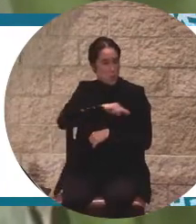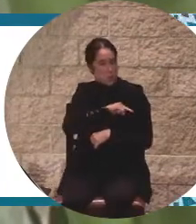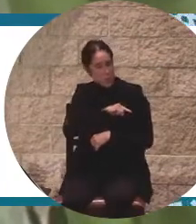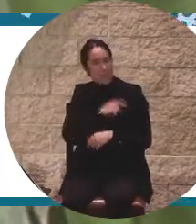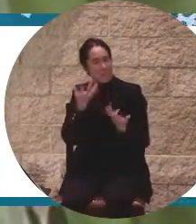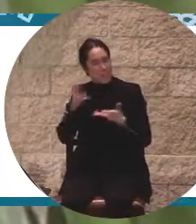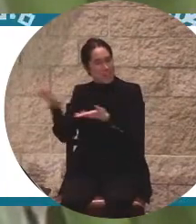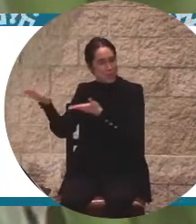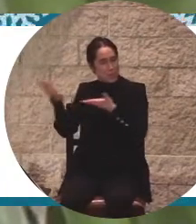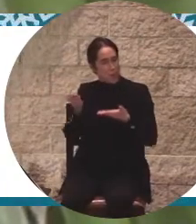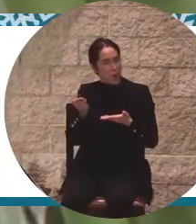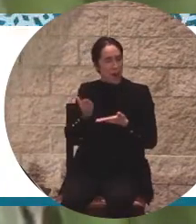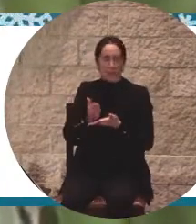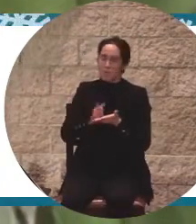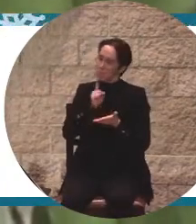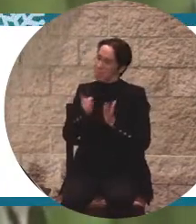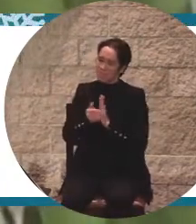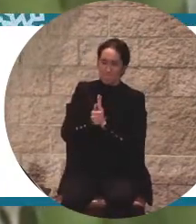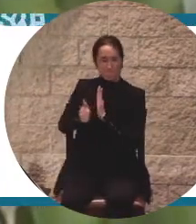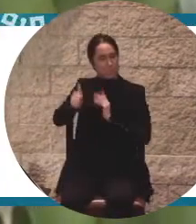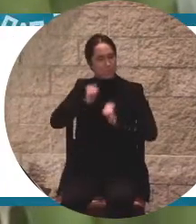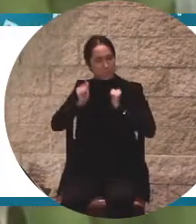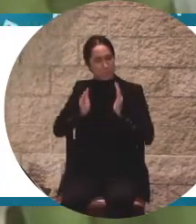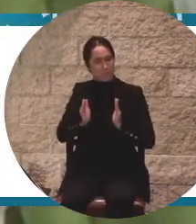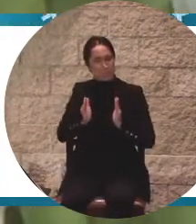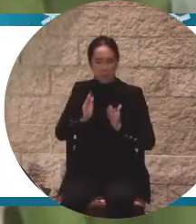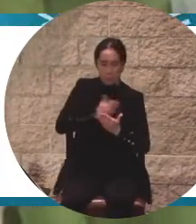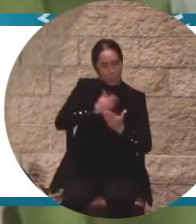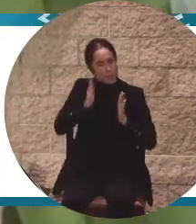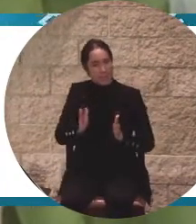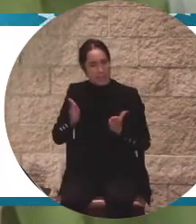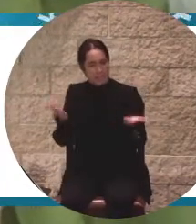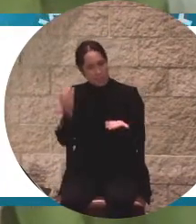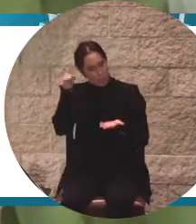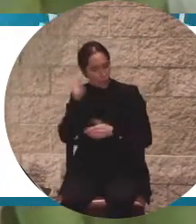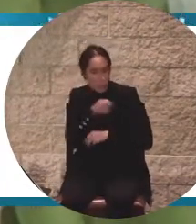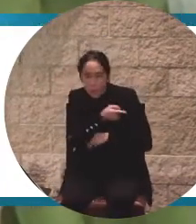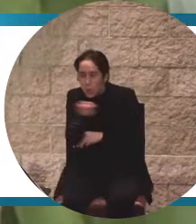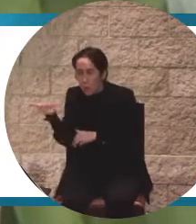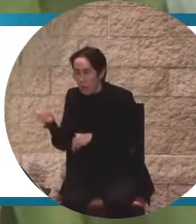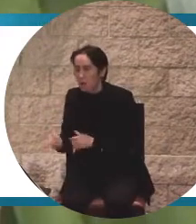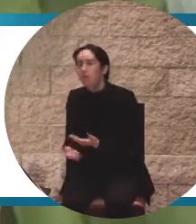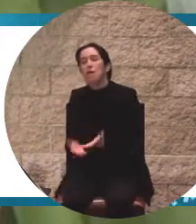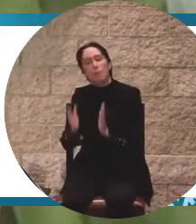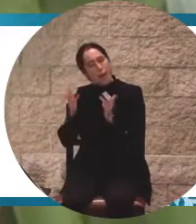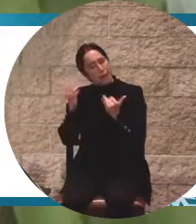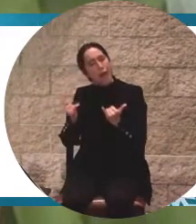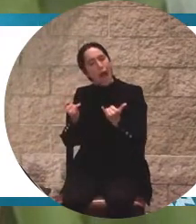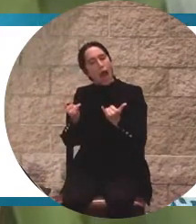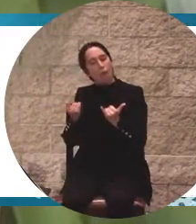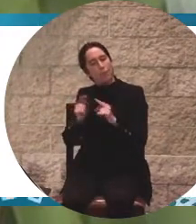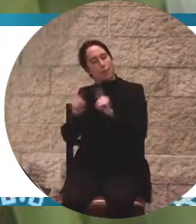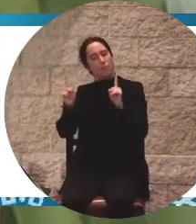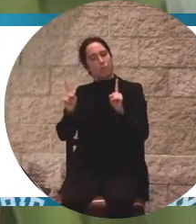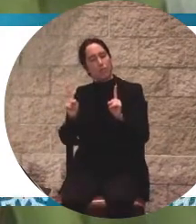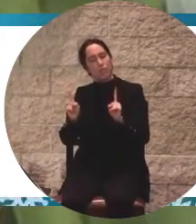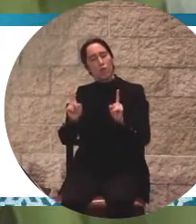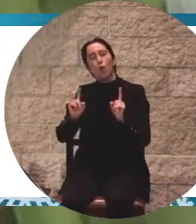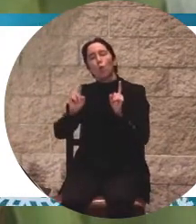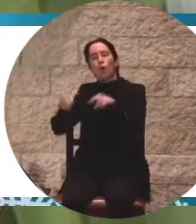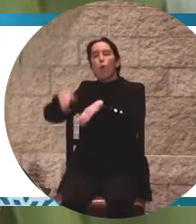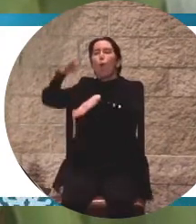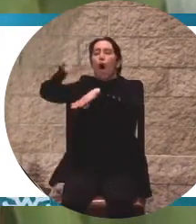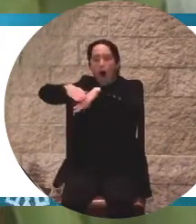here to you. And now we are gonna go on location to one of my favorite spots, the North Shore